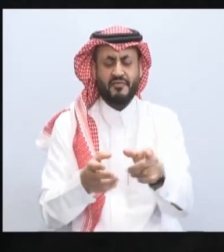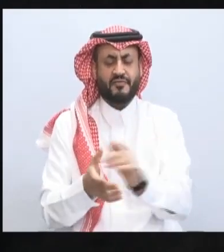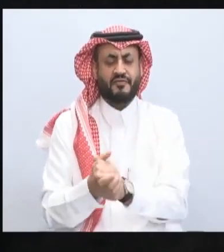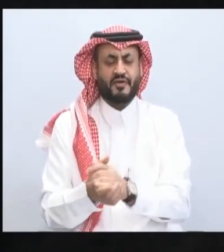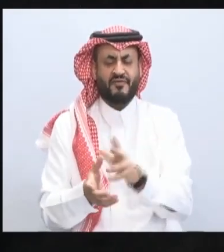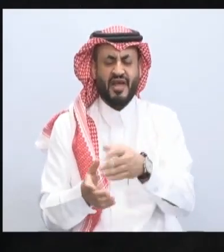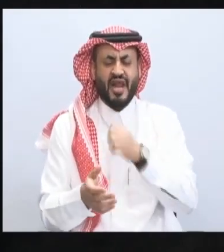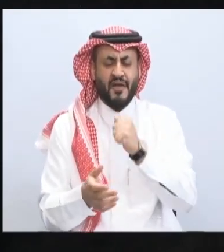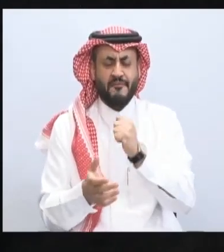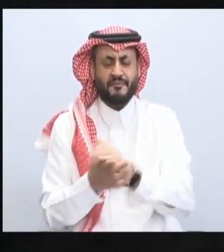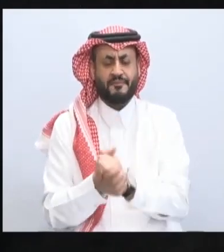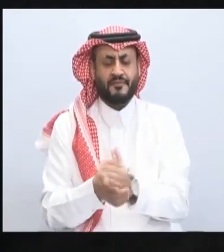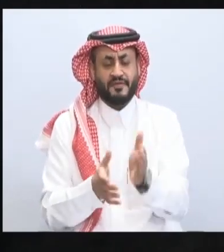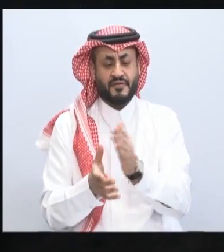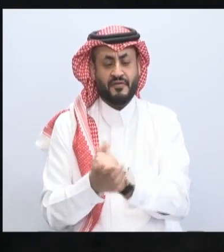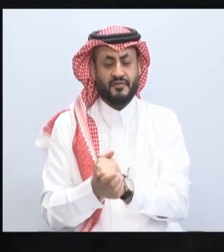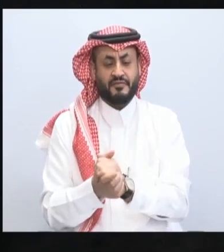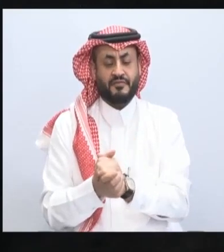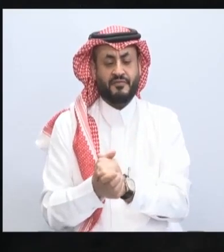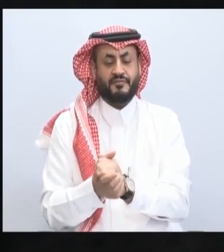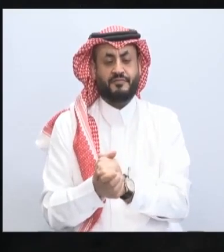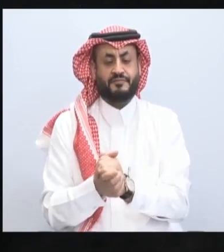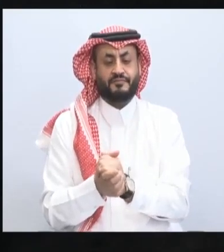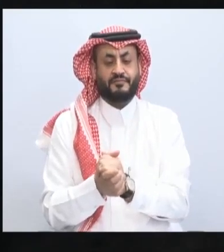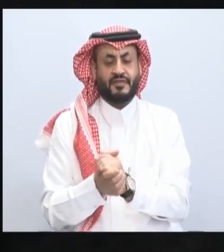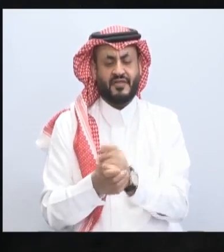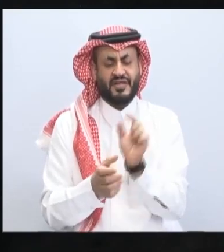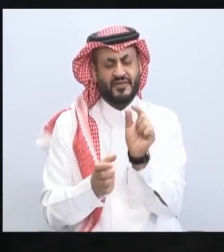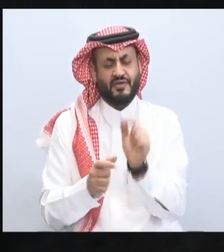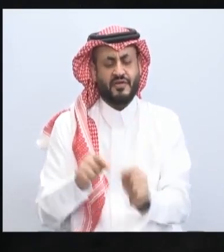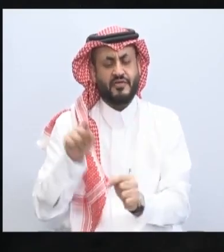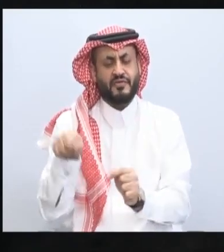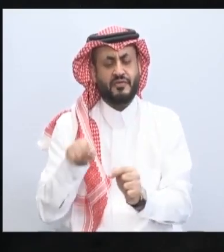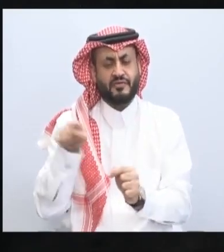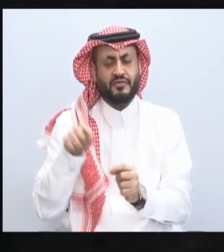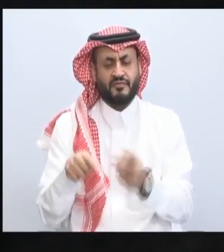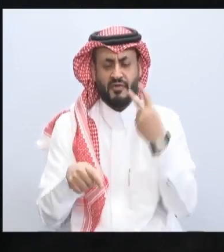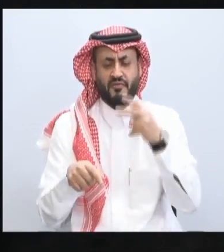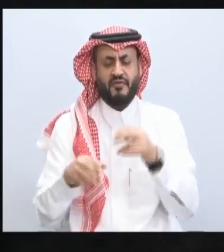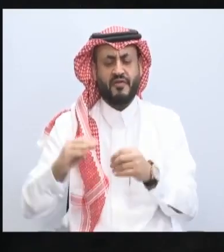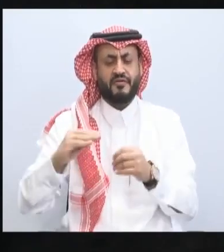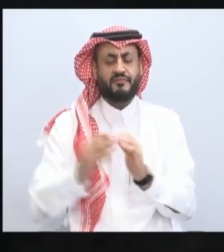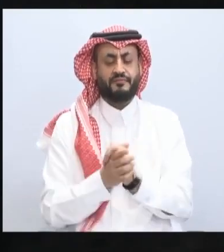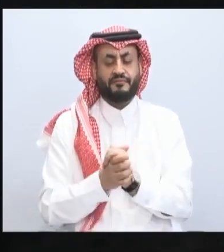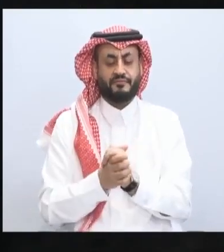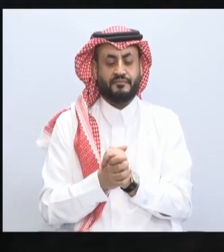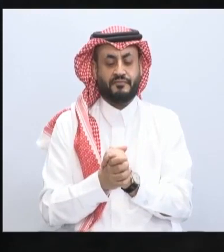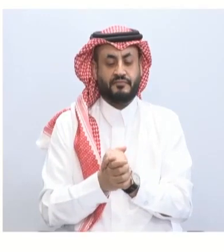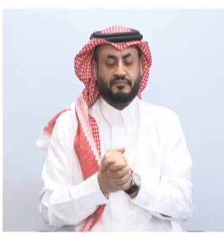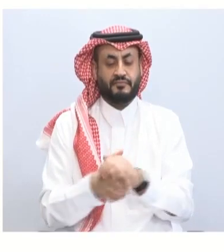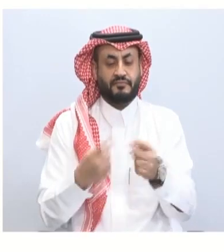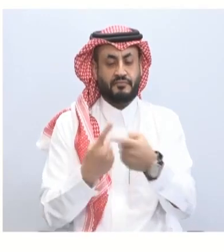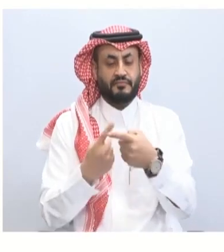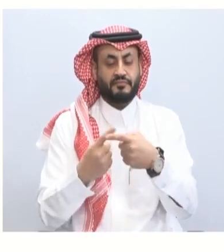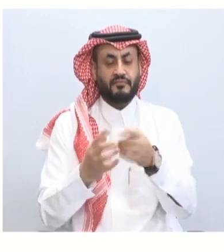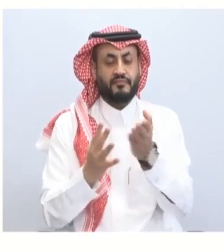kind of difficulty. And I'm going to give you just short questions sometimes so you can look for the answers. So we're going to start with the first